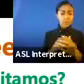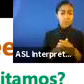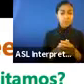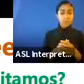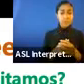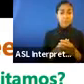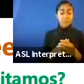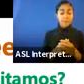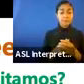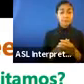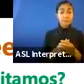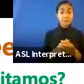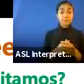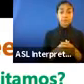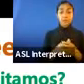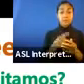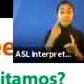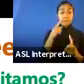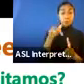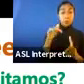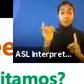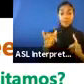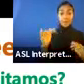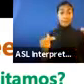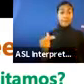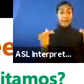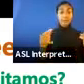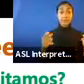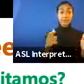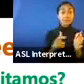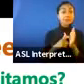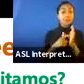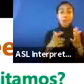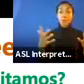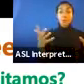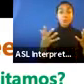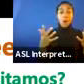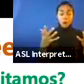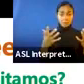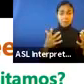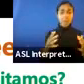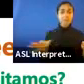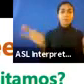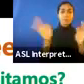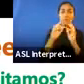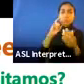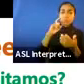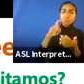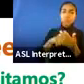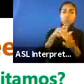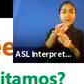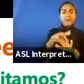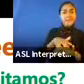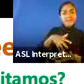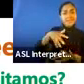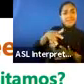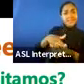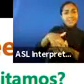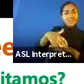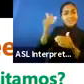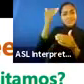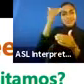to do to move that is to center and recognize Indigenous knowledge systems and leadership,